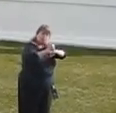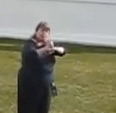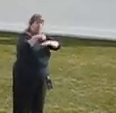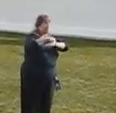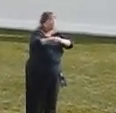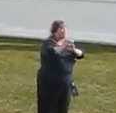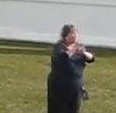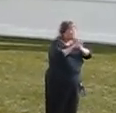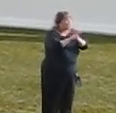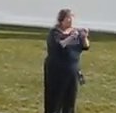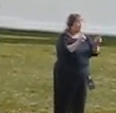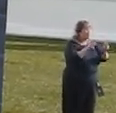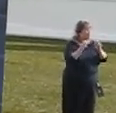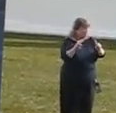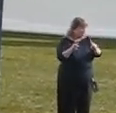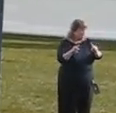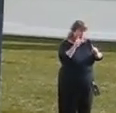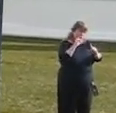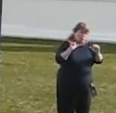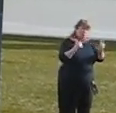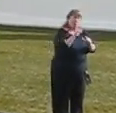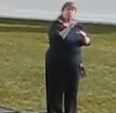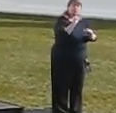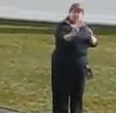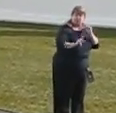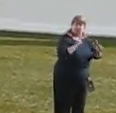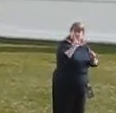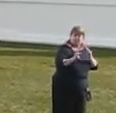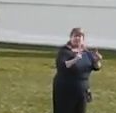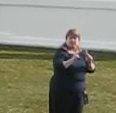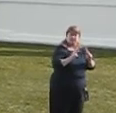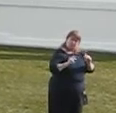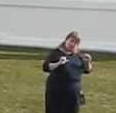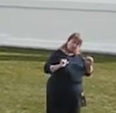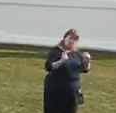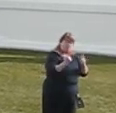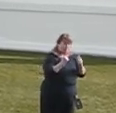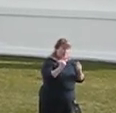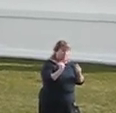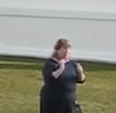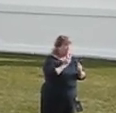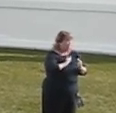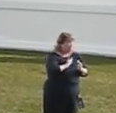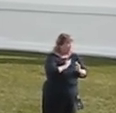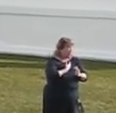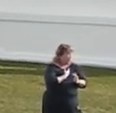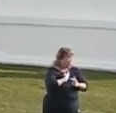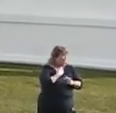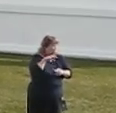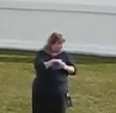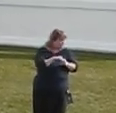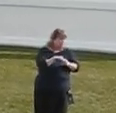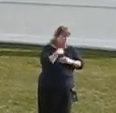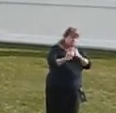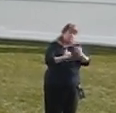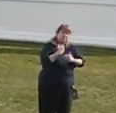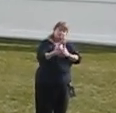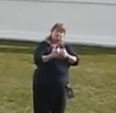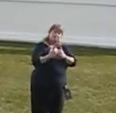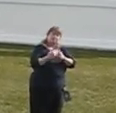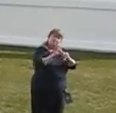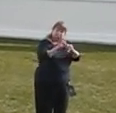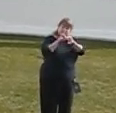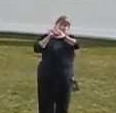this Commonwealth of opportunity for all Virginians and add our collective footsteps to those of